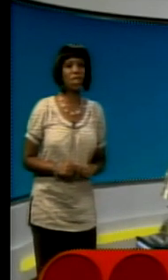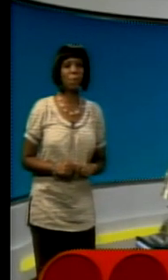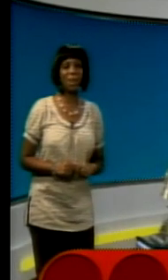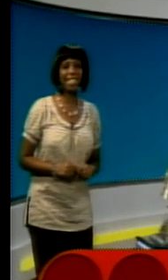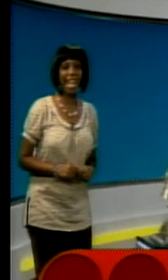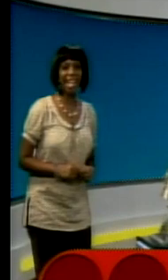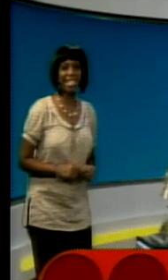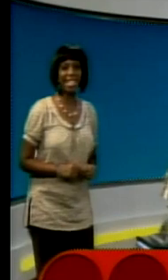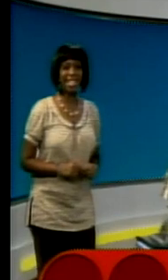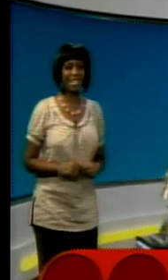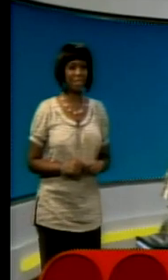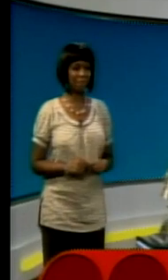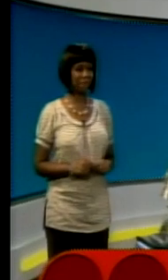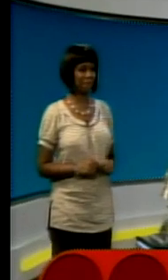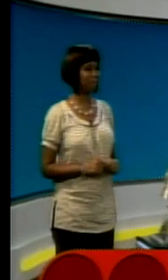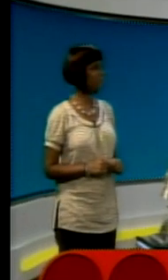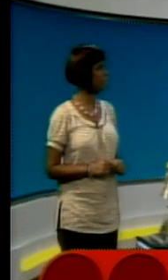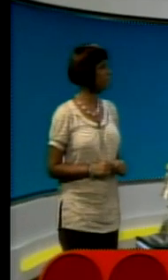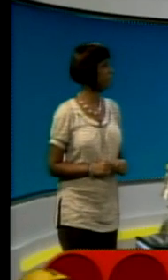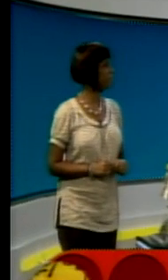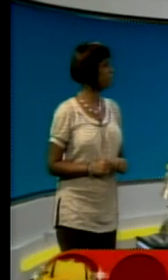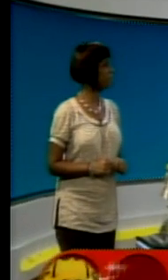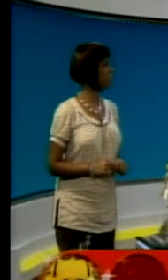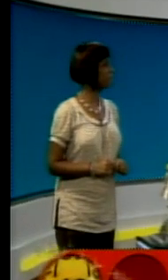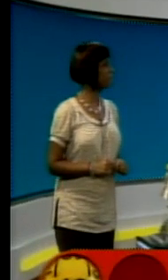The first number is 18.